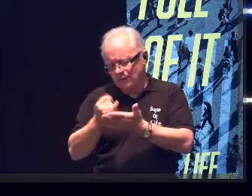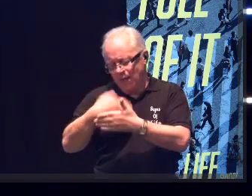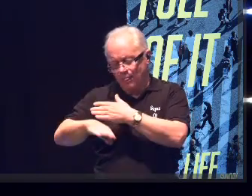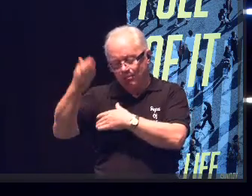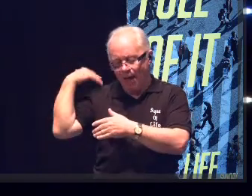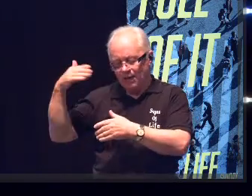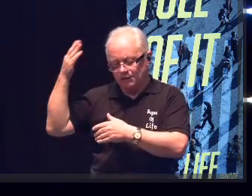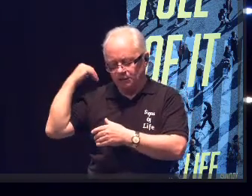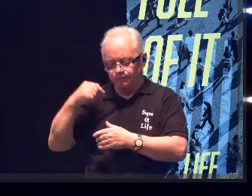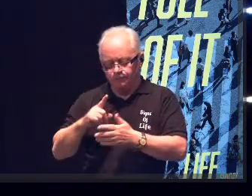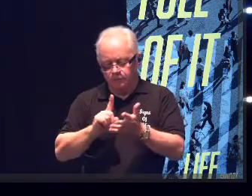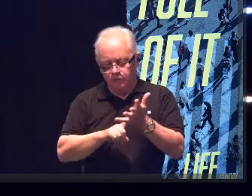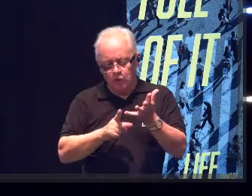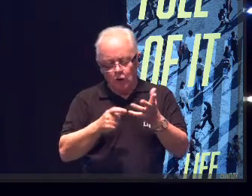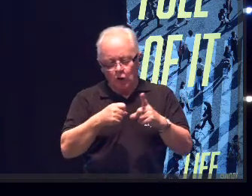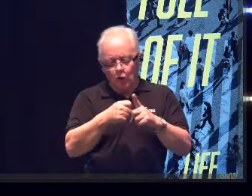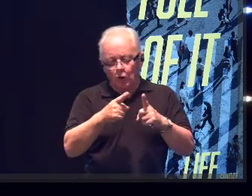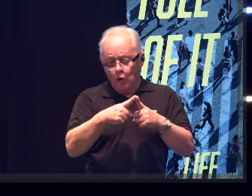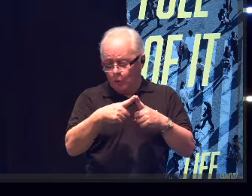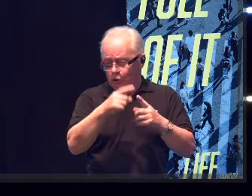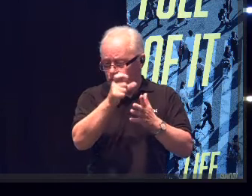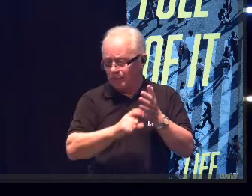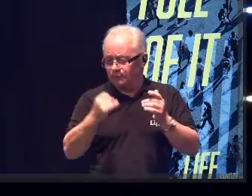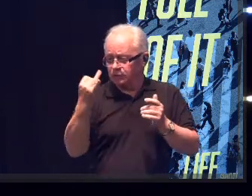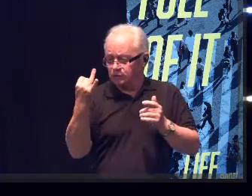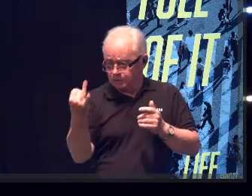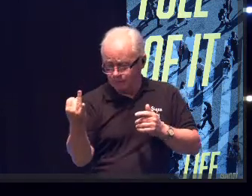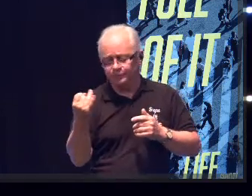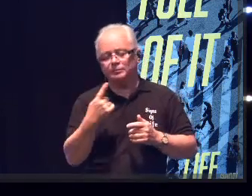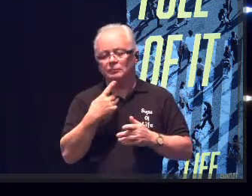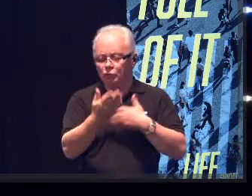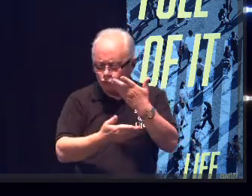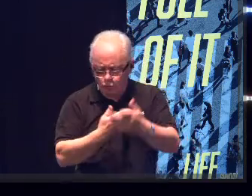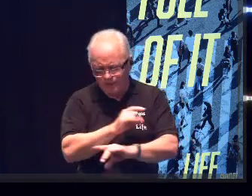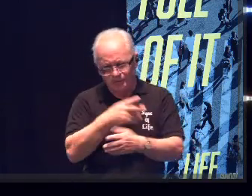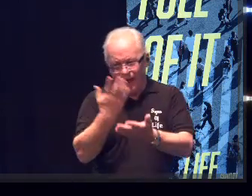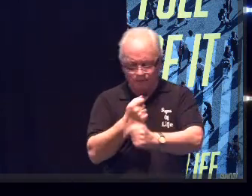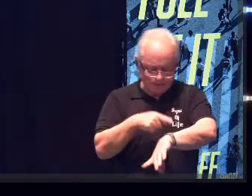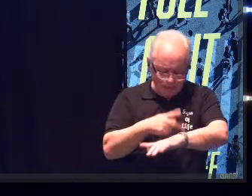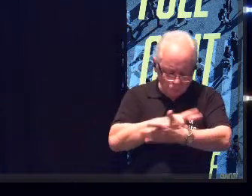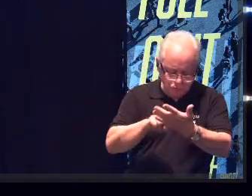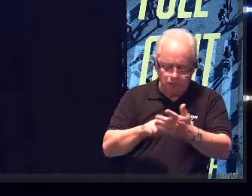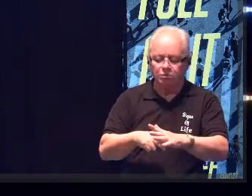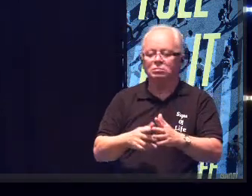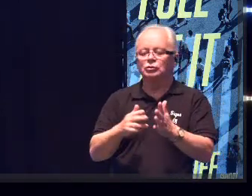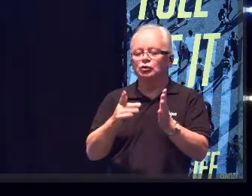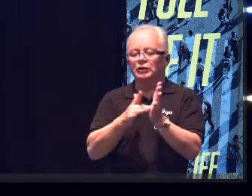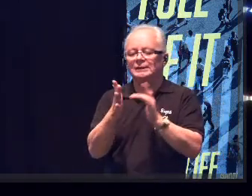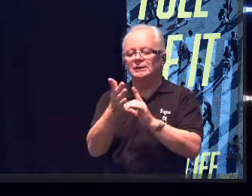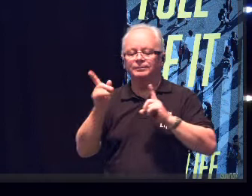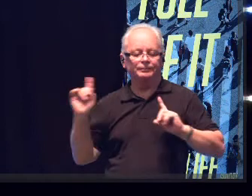chapter 7, which, well, we don't have time to read it all, but Jesus went for dinner at a guy called Simon's